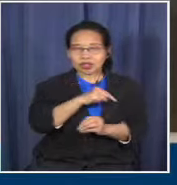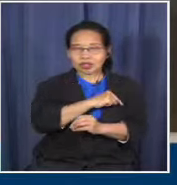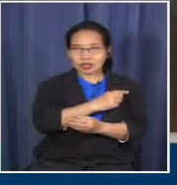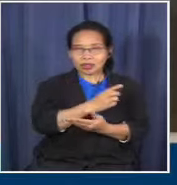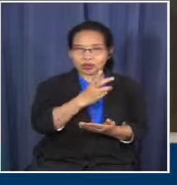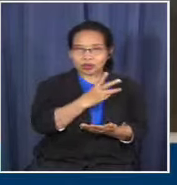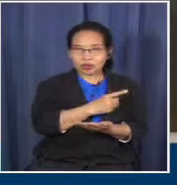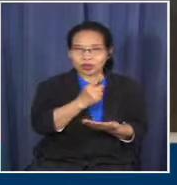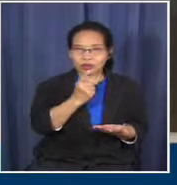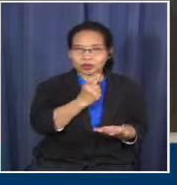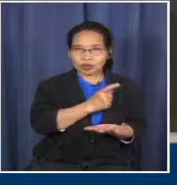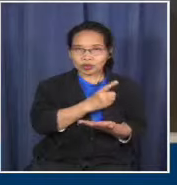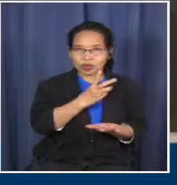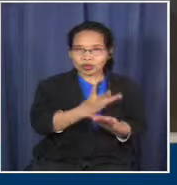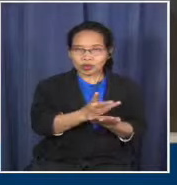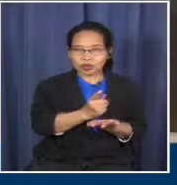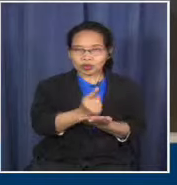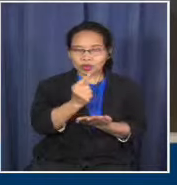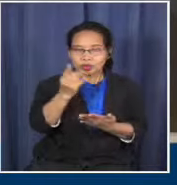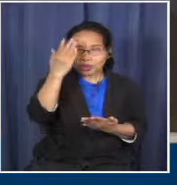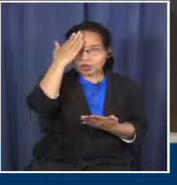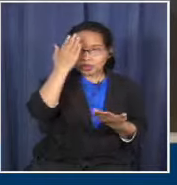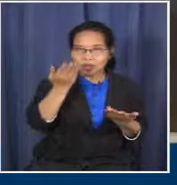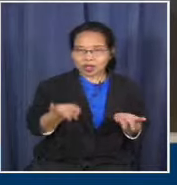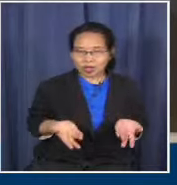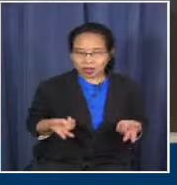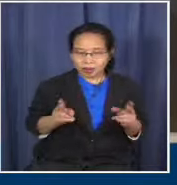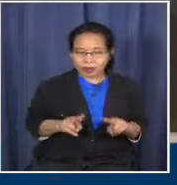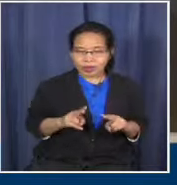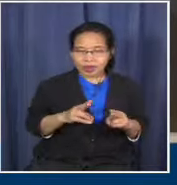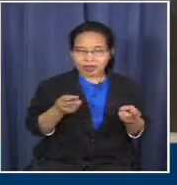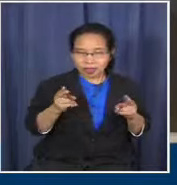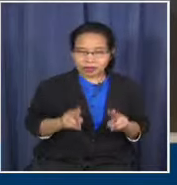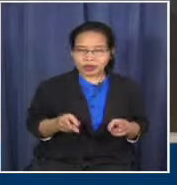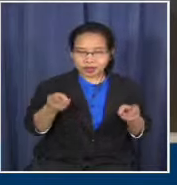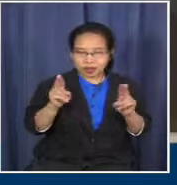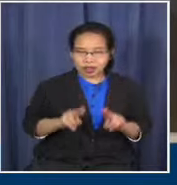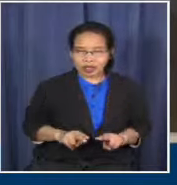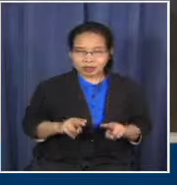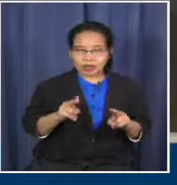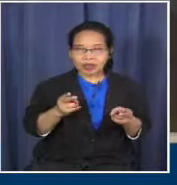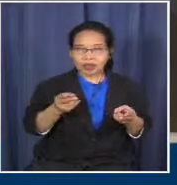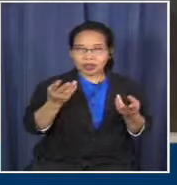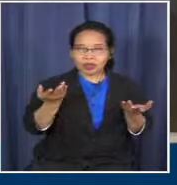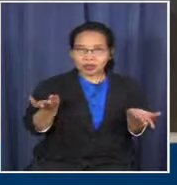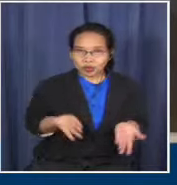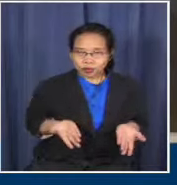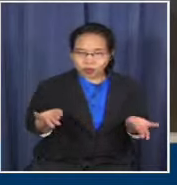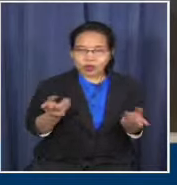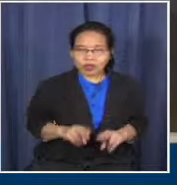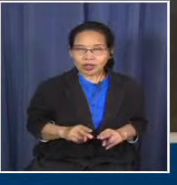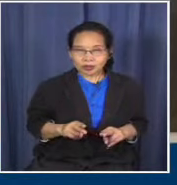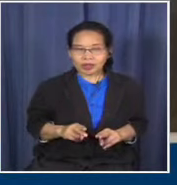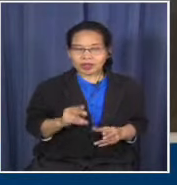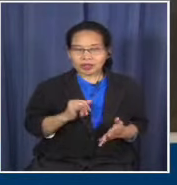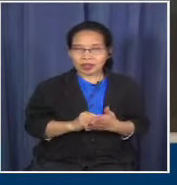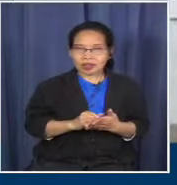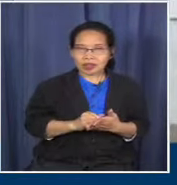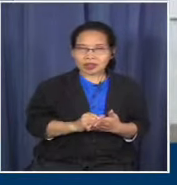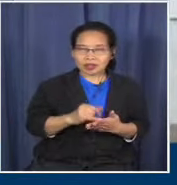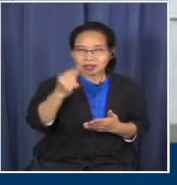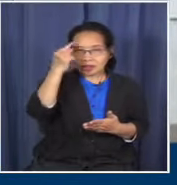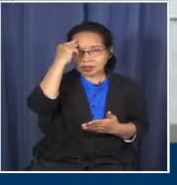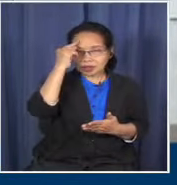whole truth, knowing what happened and what is happening and what will happen. That is the